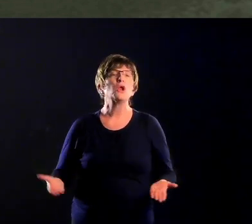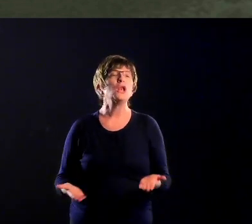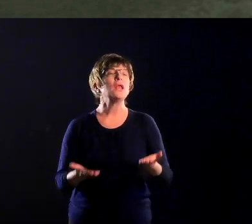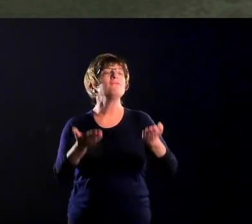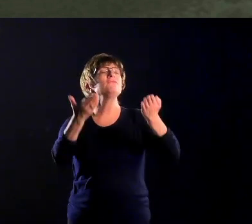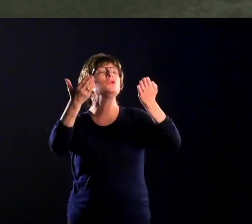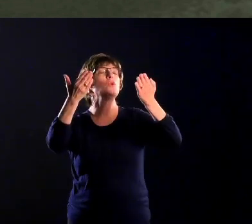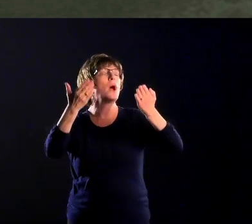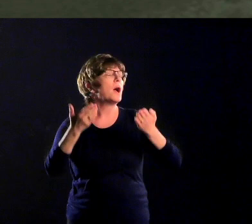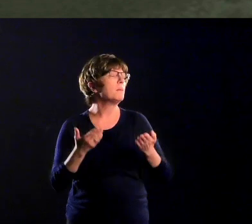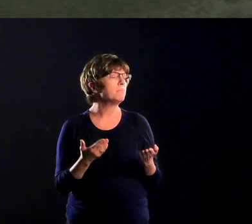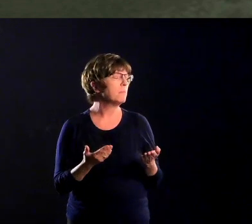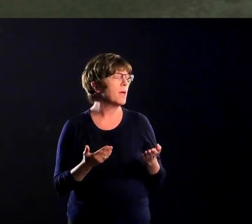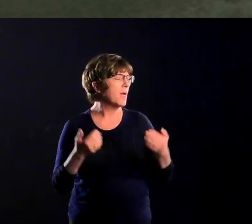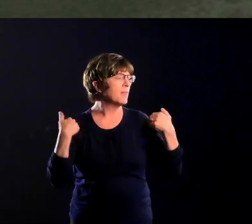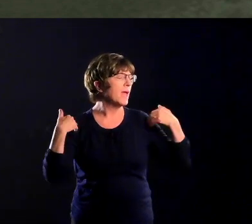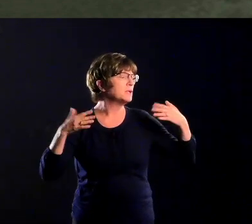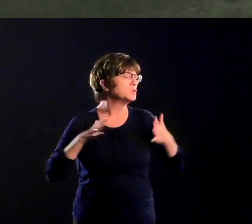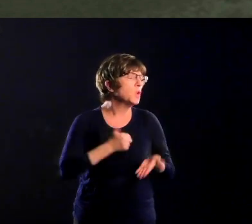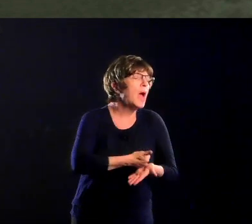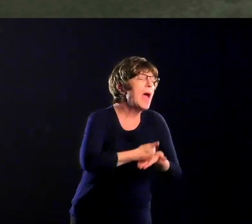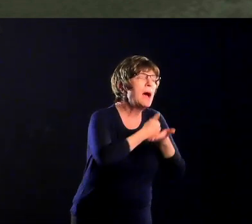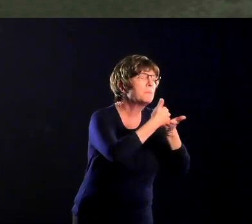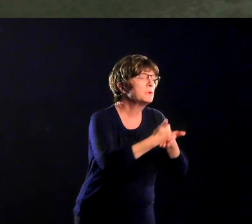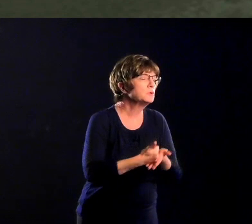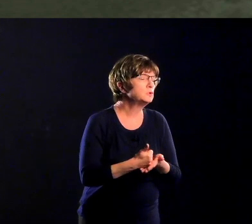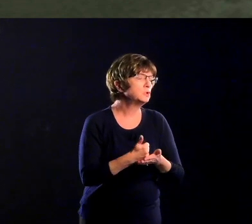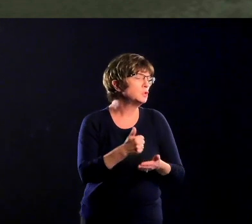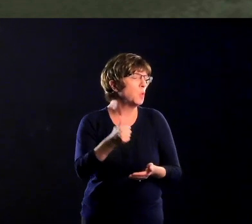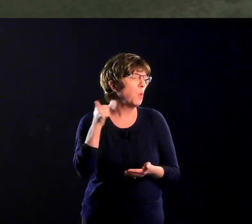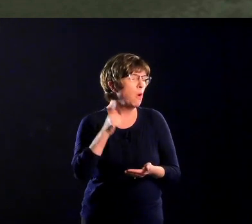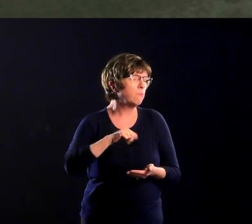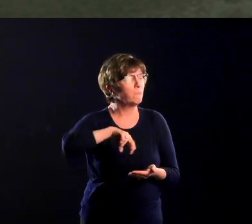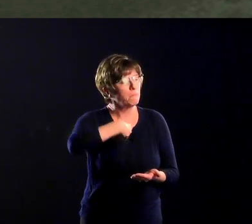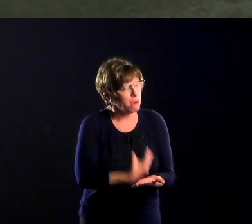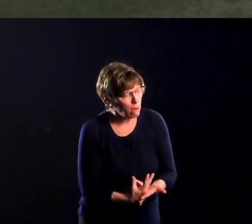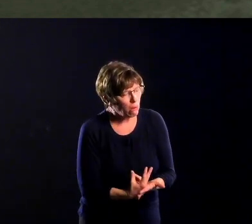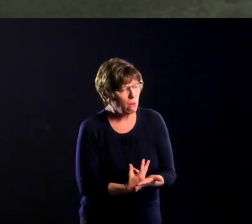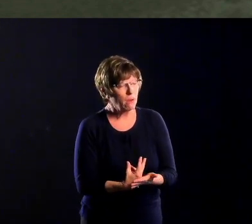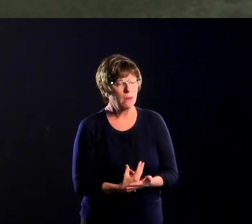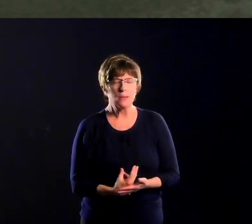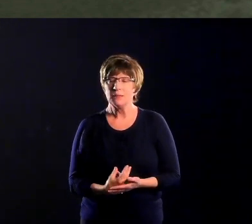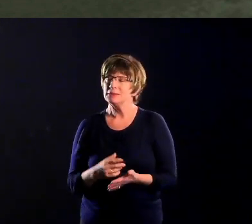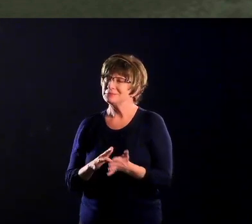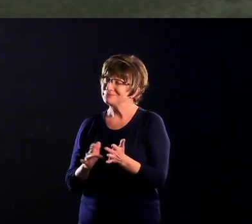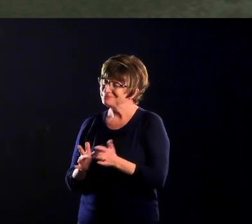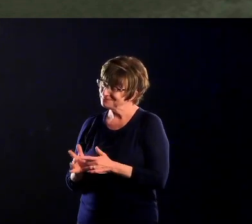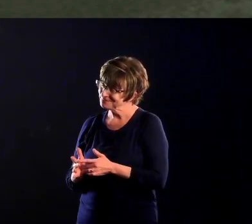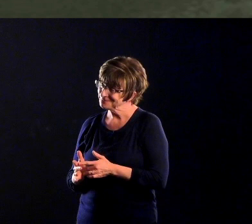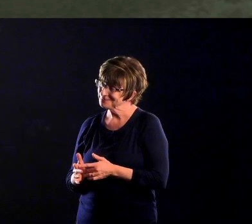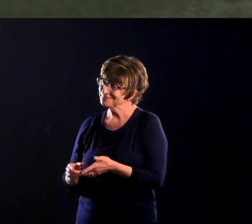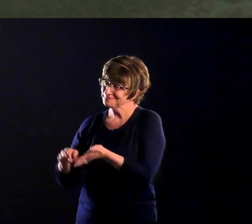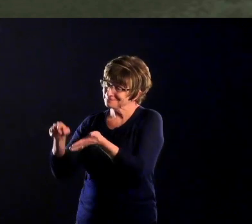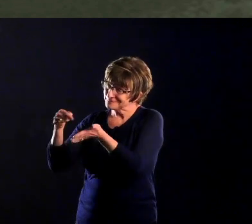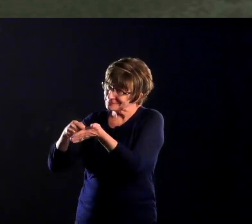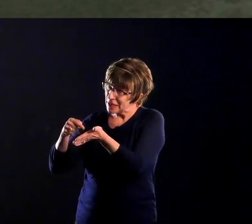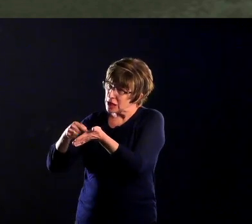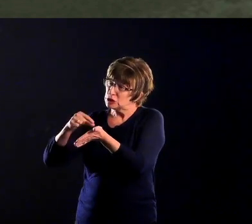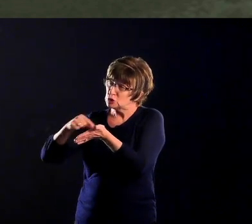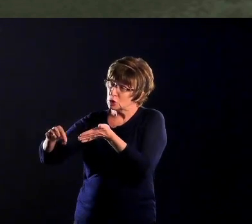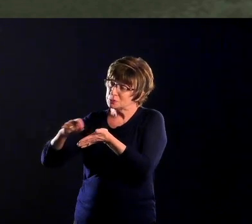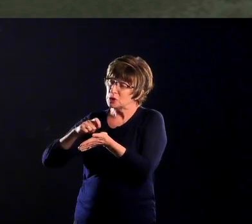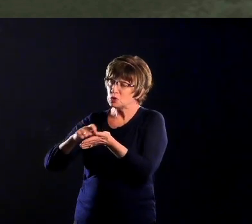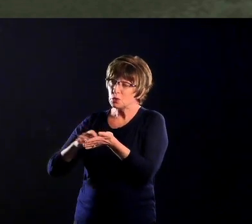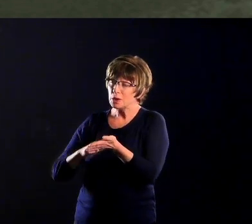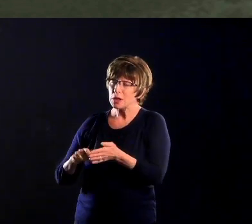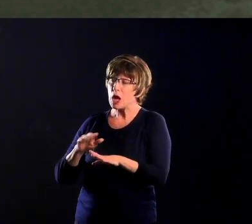so that you will not strike your foot against a stone. Jesus answered him, it is also written, do not put